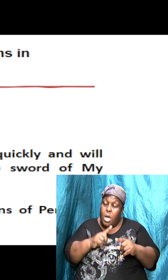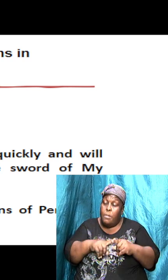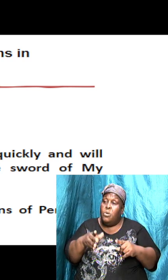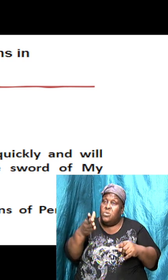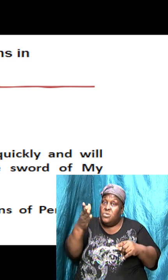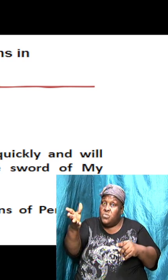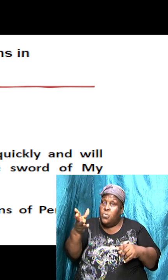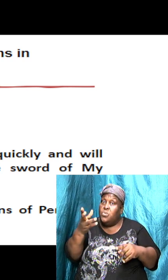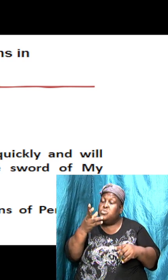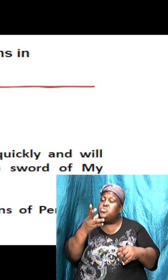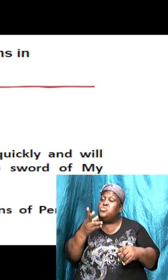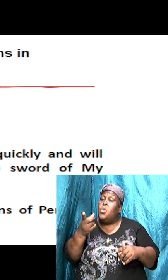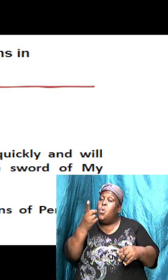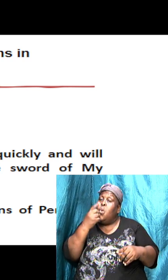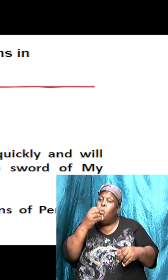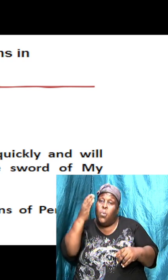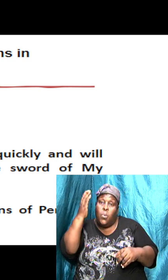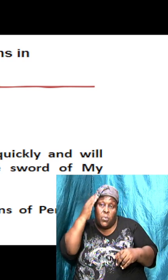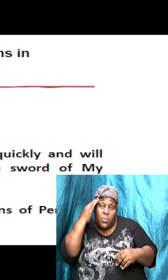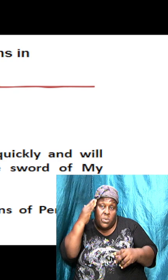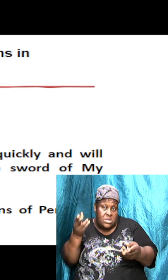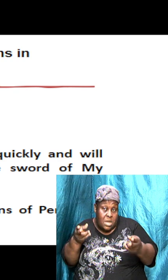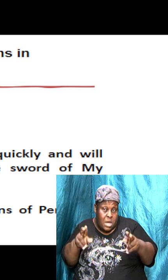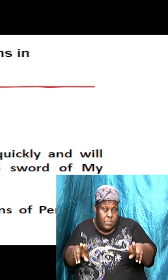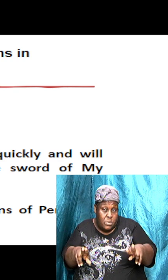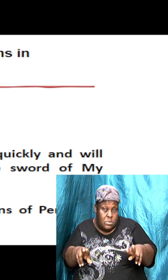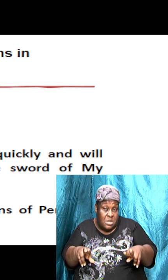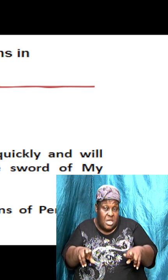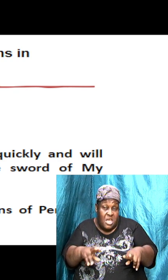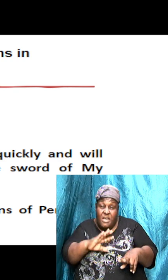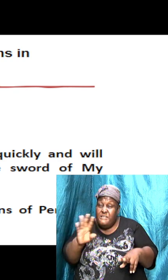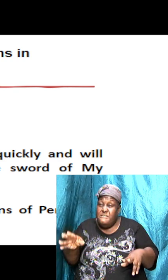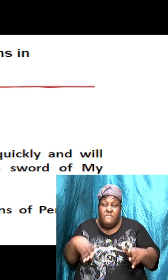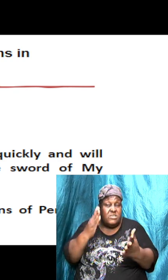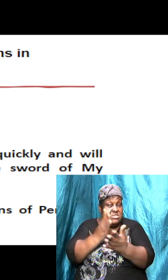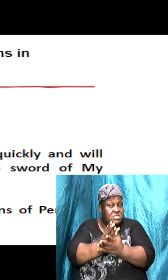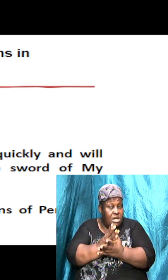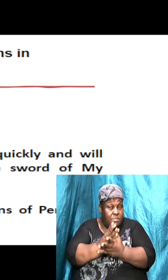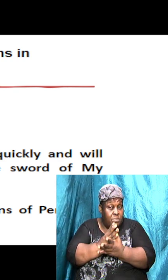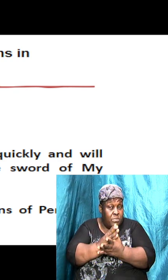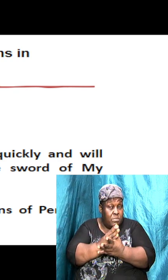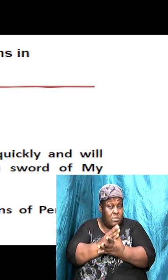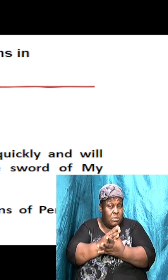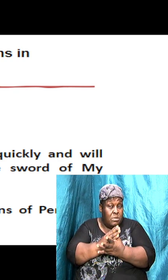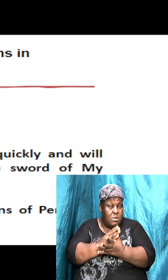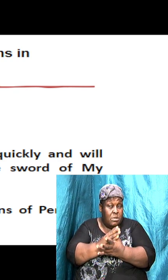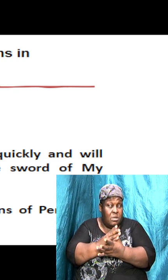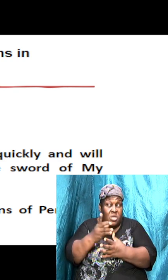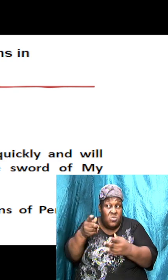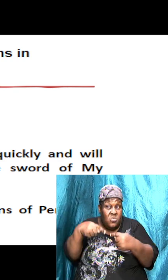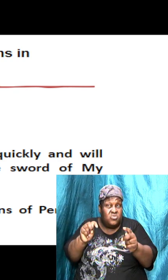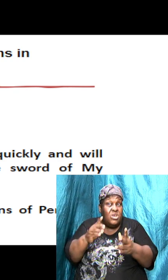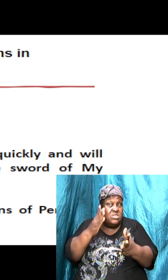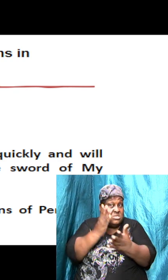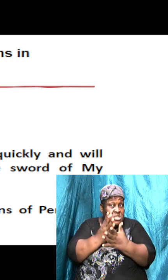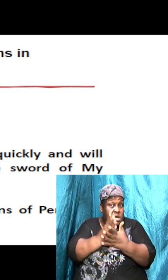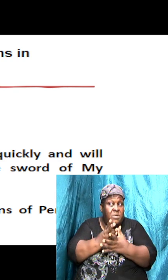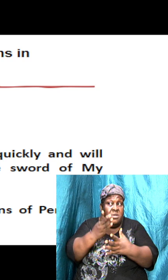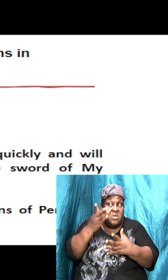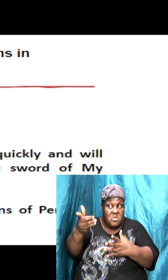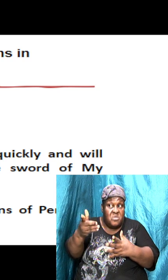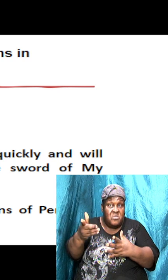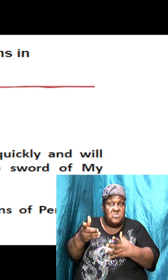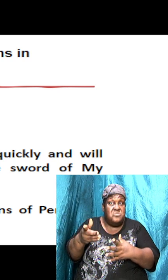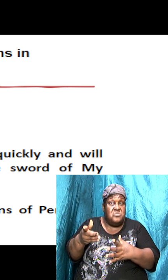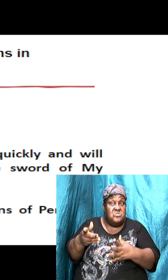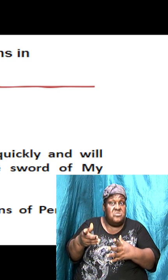happening. And they condone it. They never speak out against it. They never stop it. And you ever dare try to stop it. And they form the